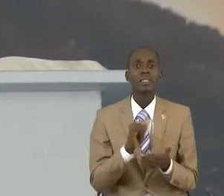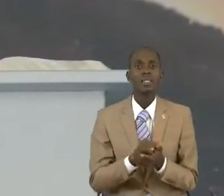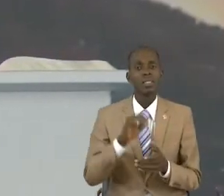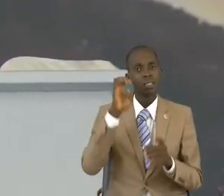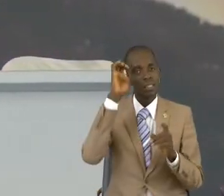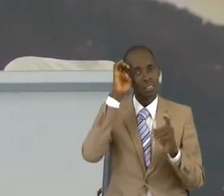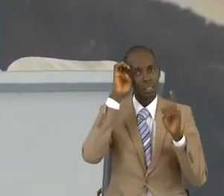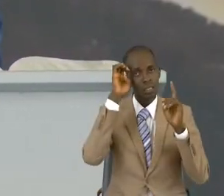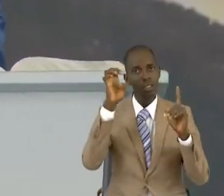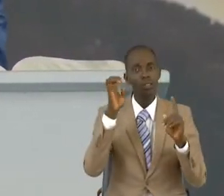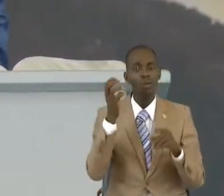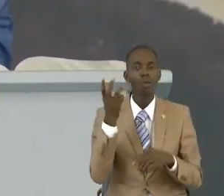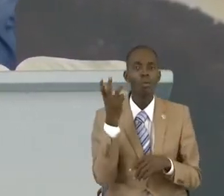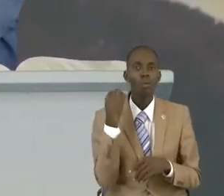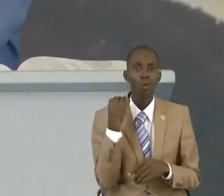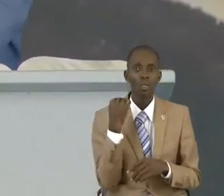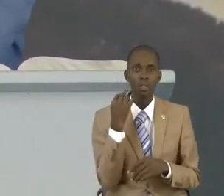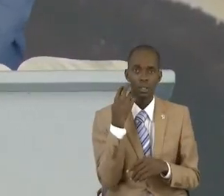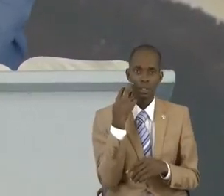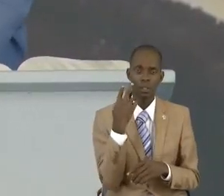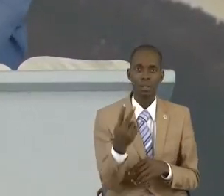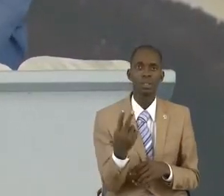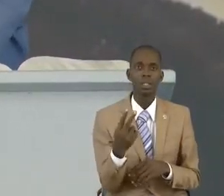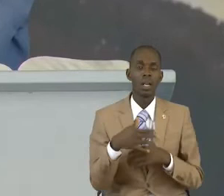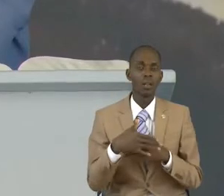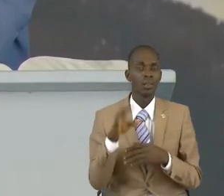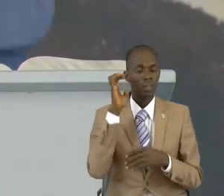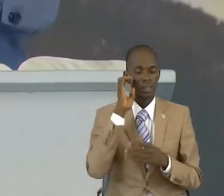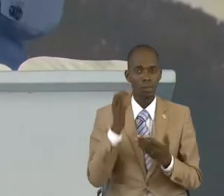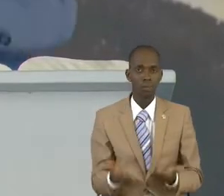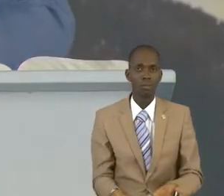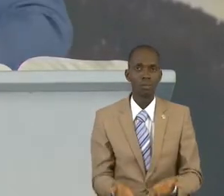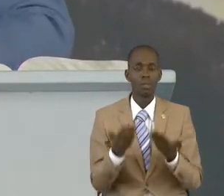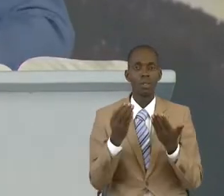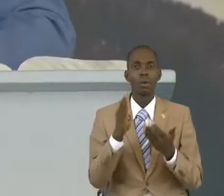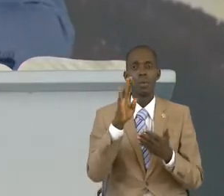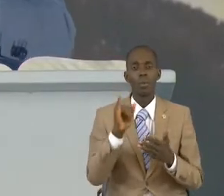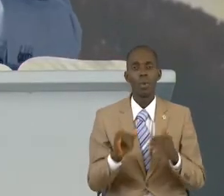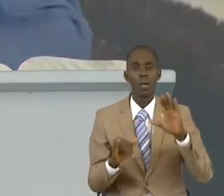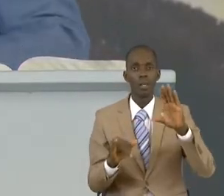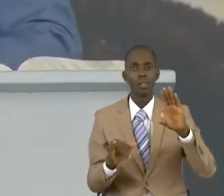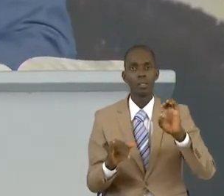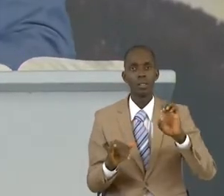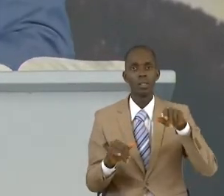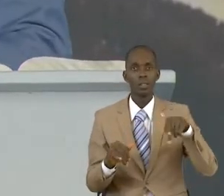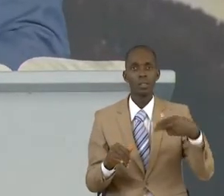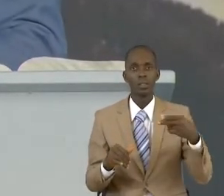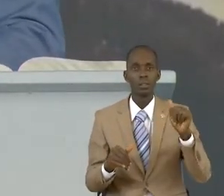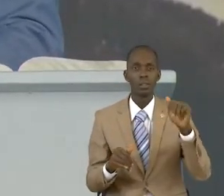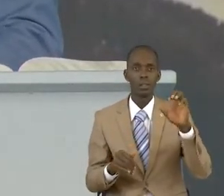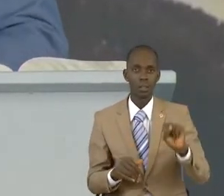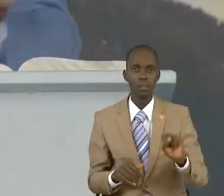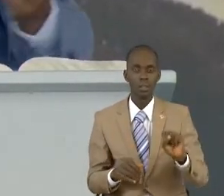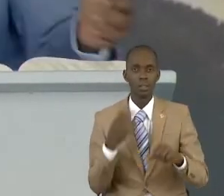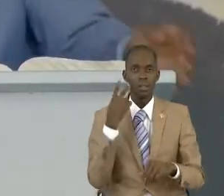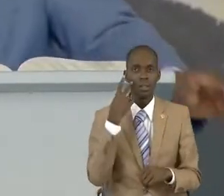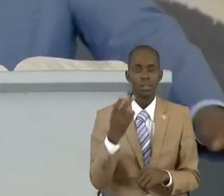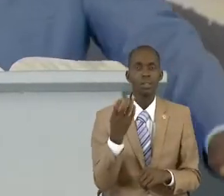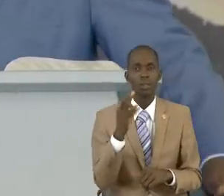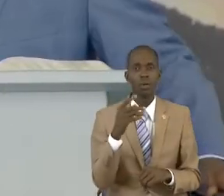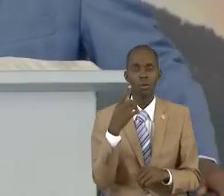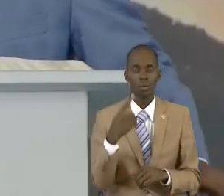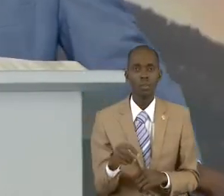seen after he rose of Cephas, seen of the 12. Look at